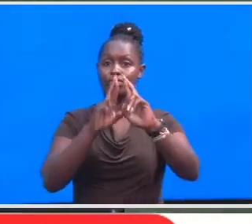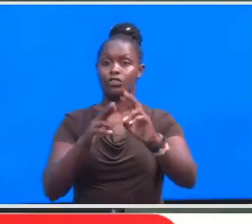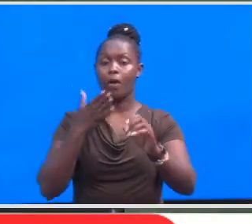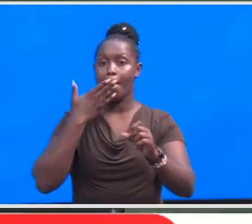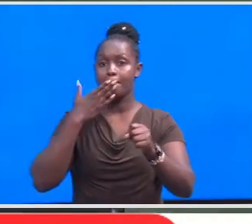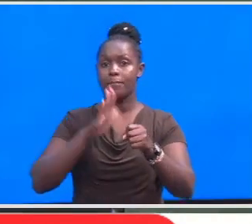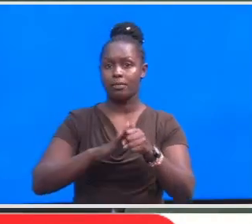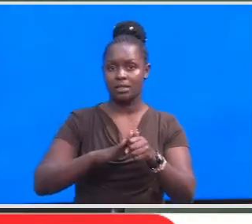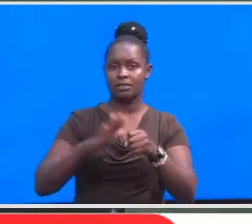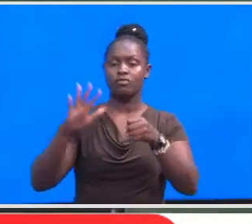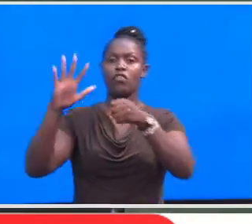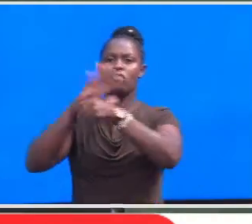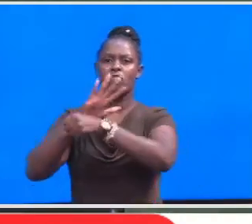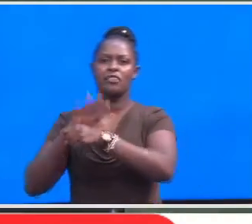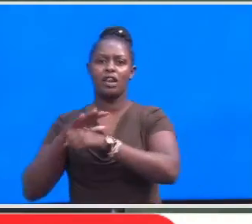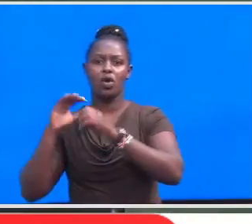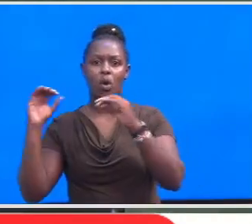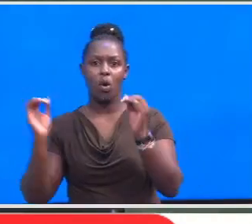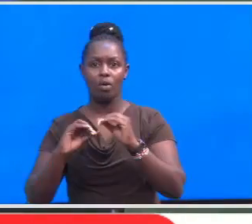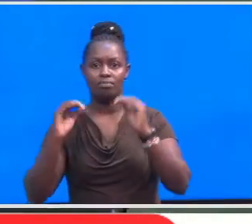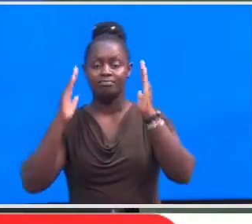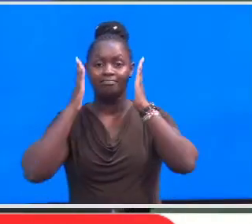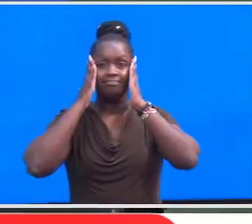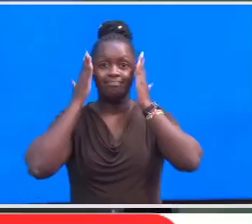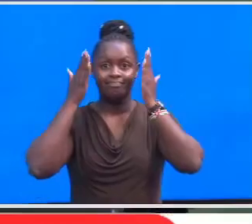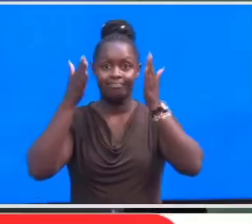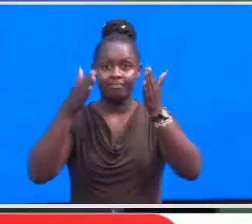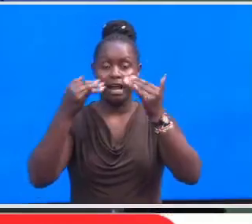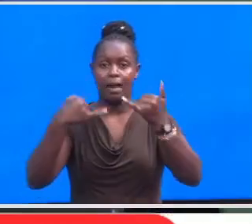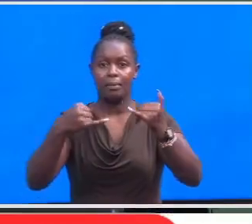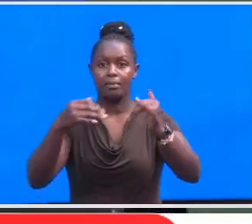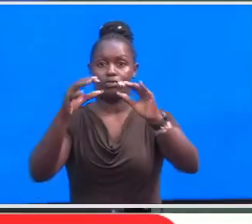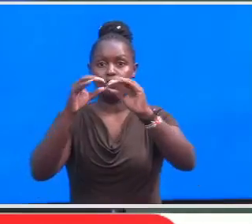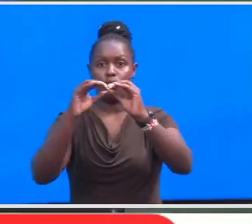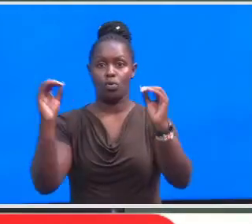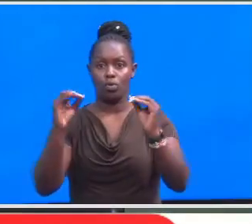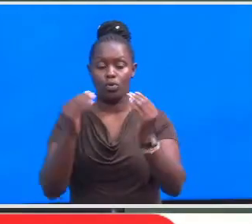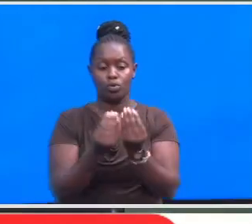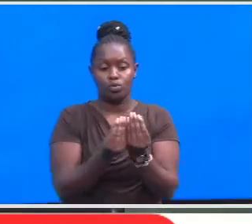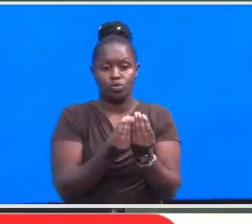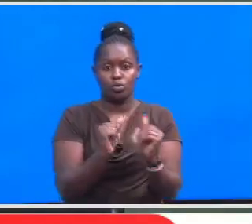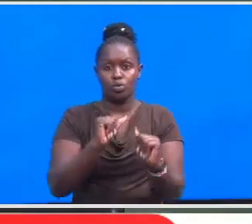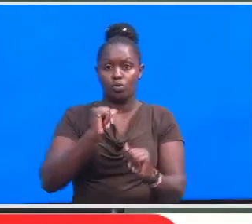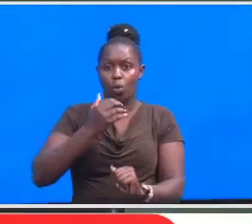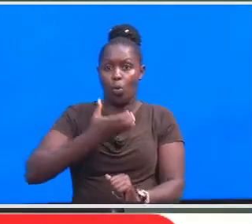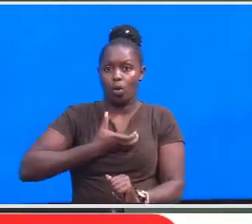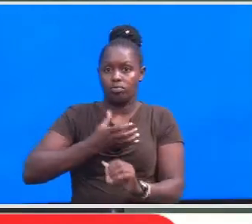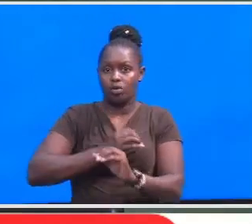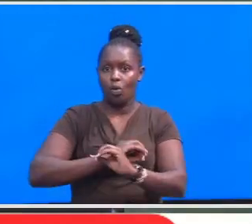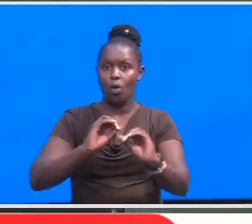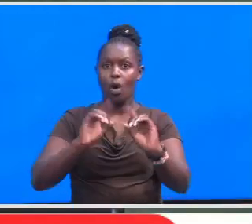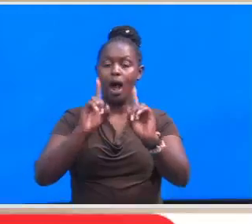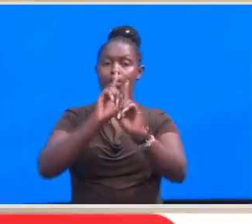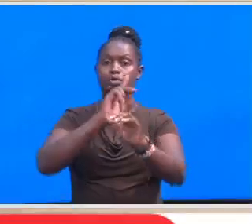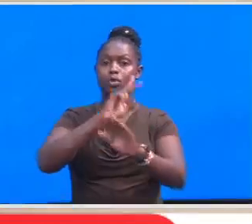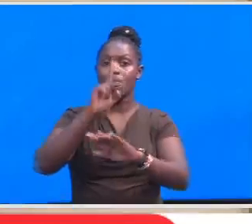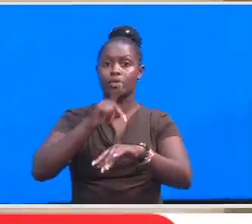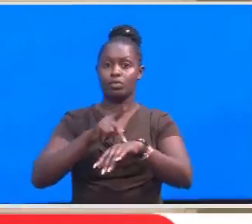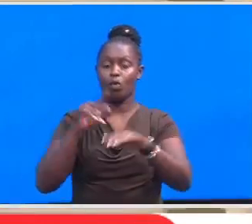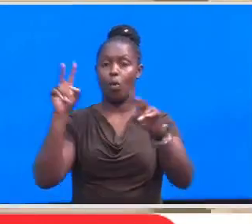not kept, commitments not actualized, resolutions not honored, and principles not